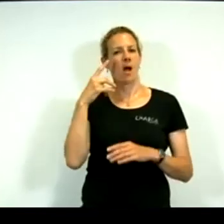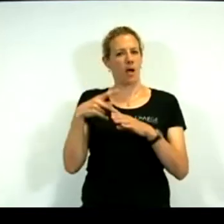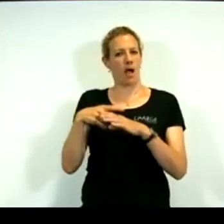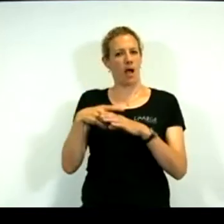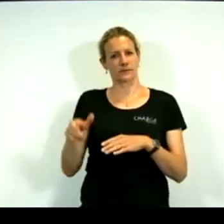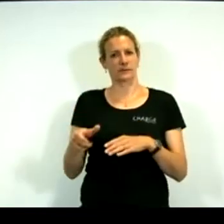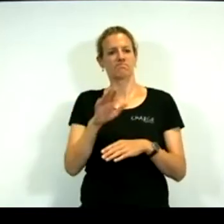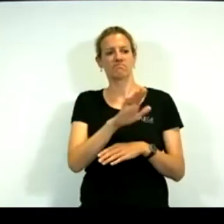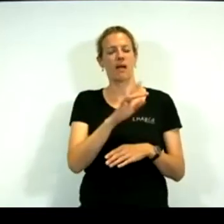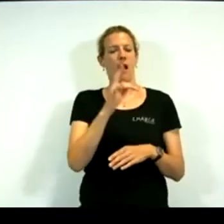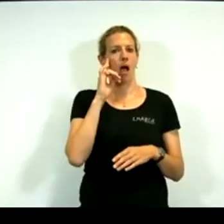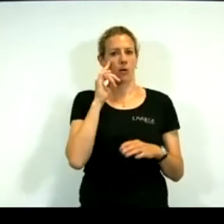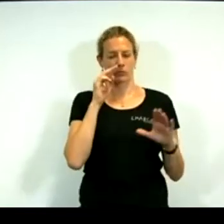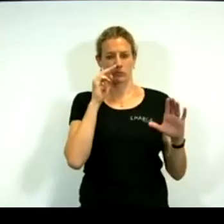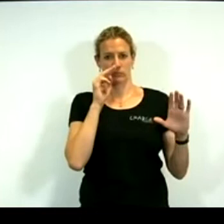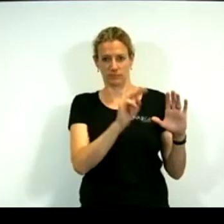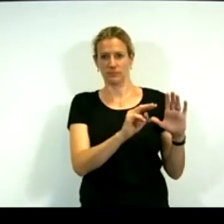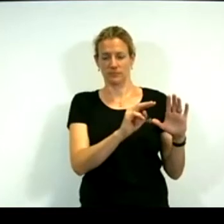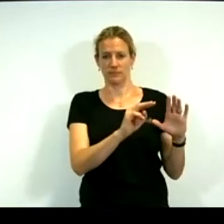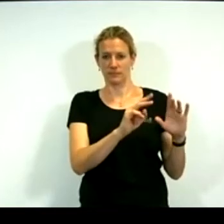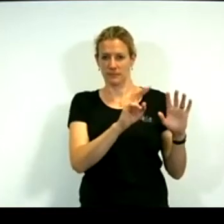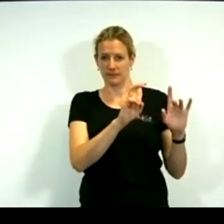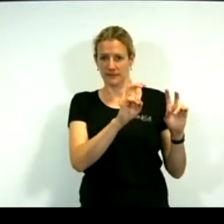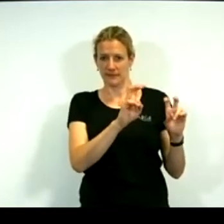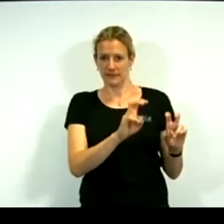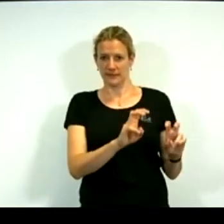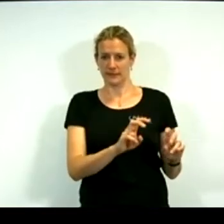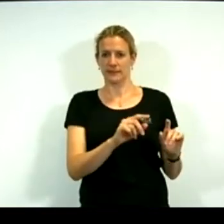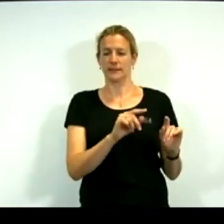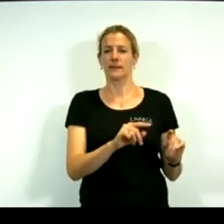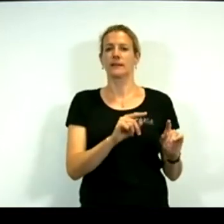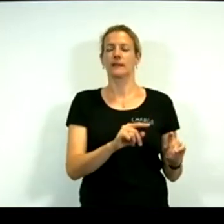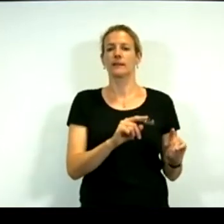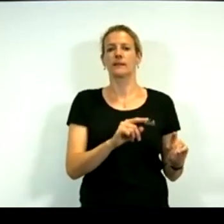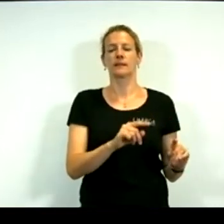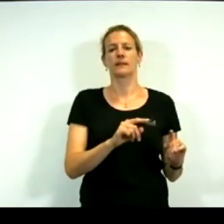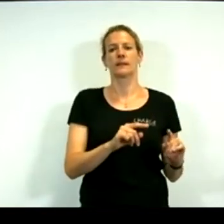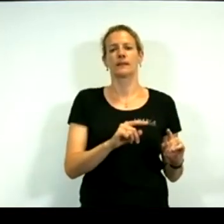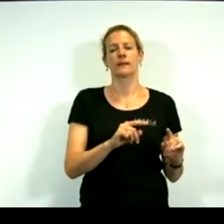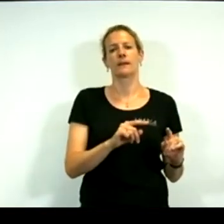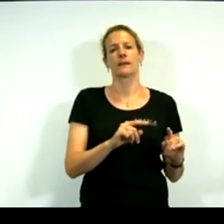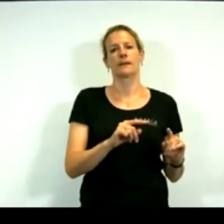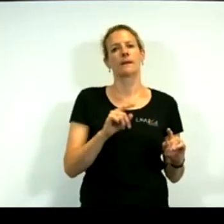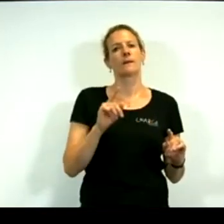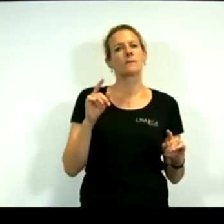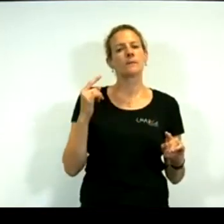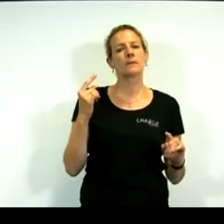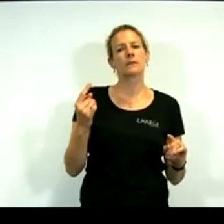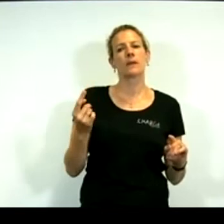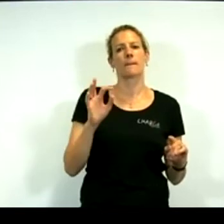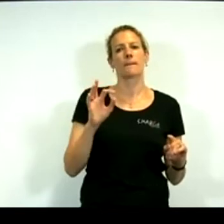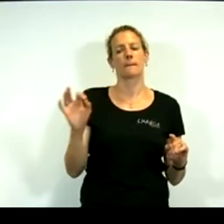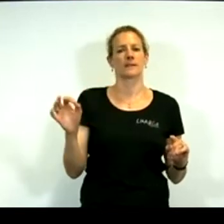they should give you either a drawing or a photograph of what they see. If they